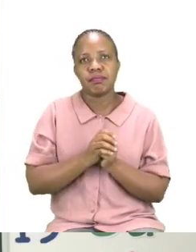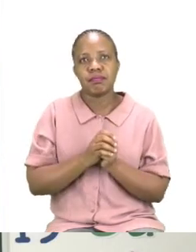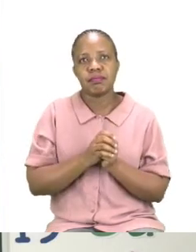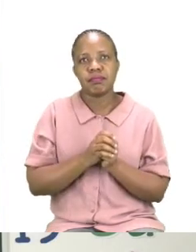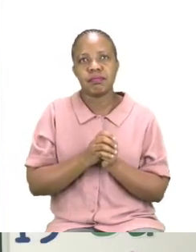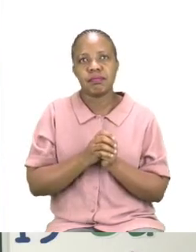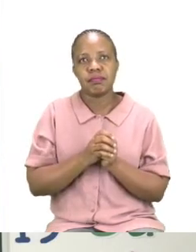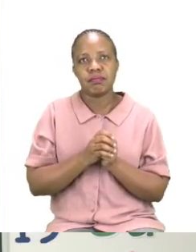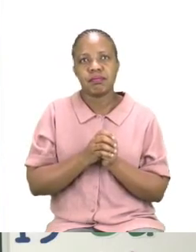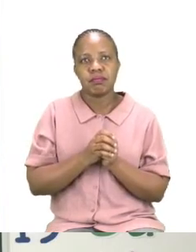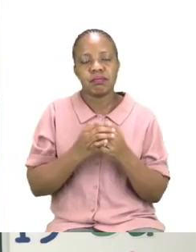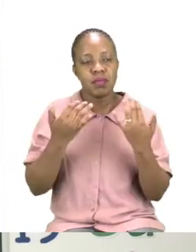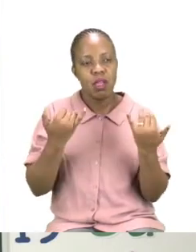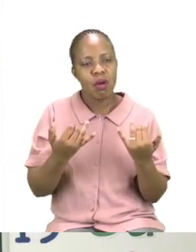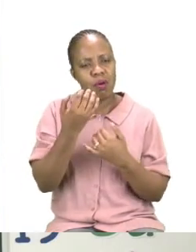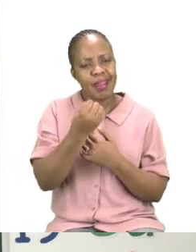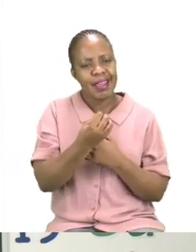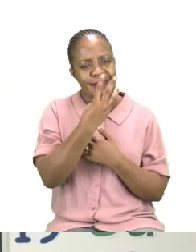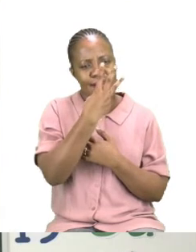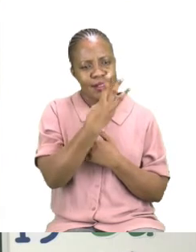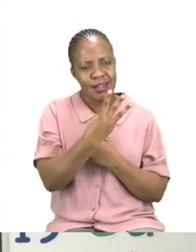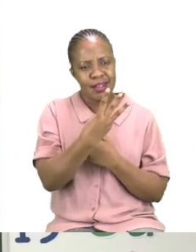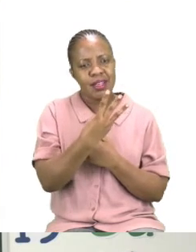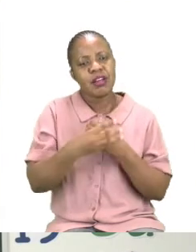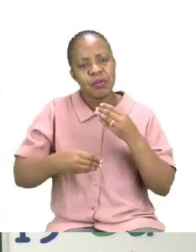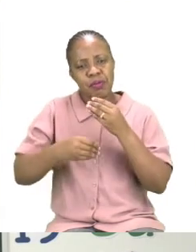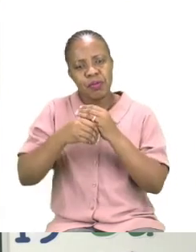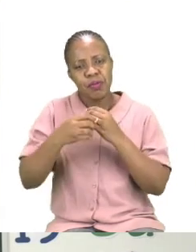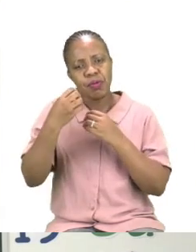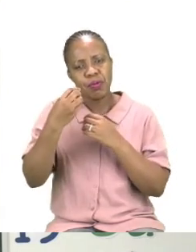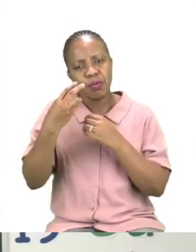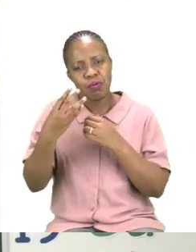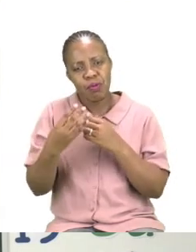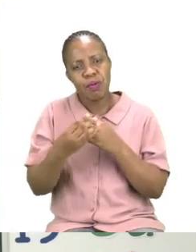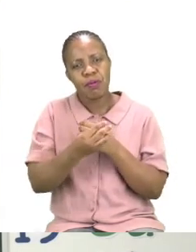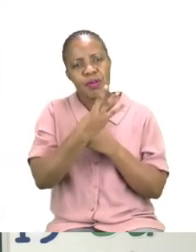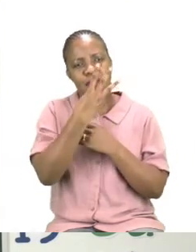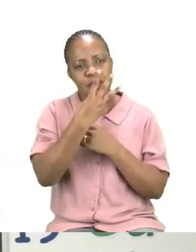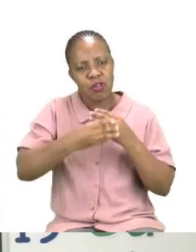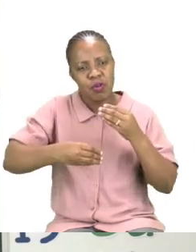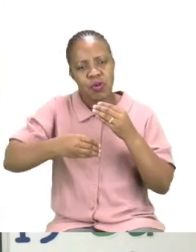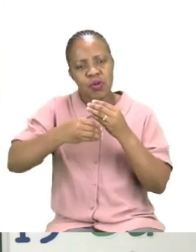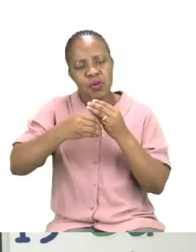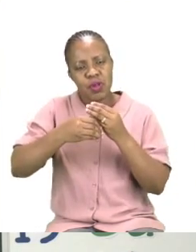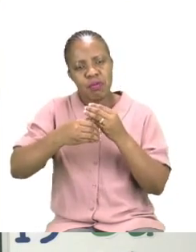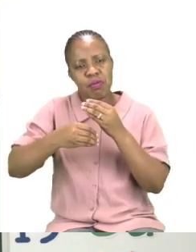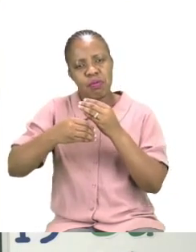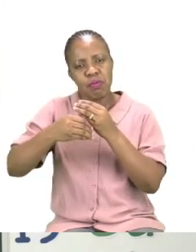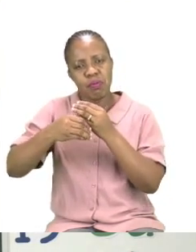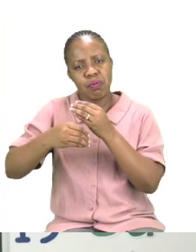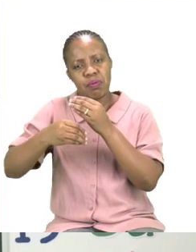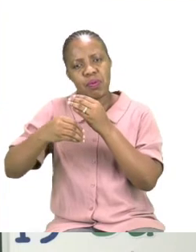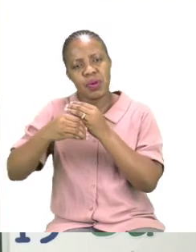so we are going to count on from 3 going to the next number up until we get to